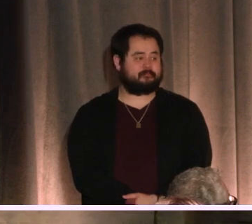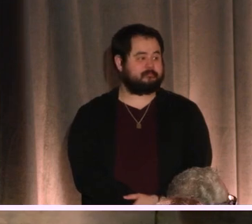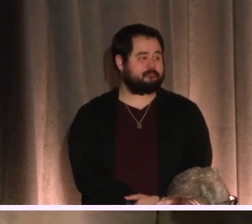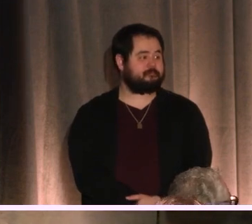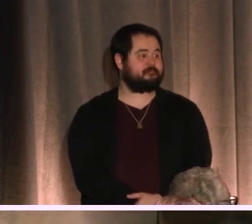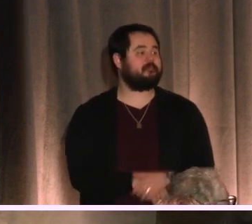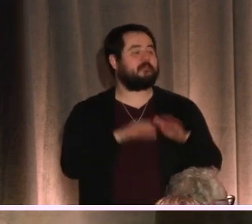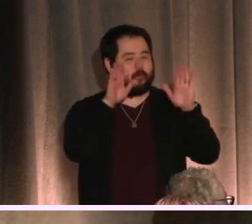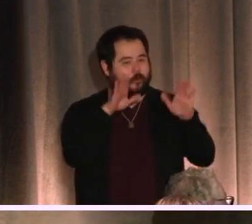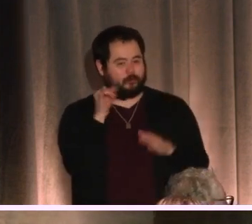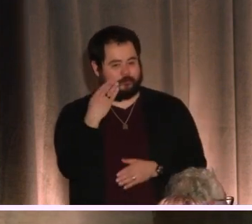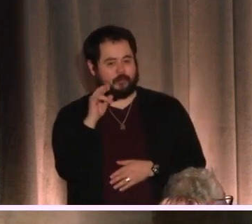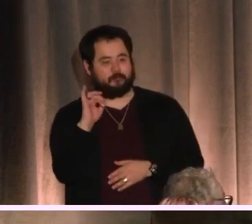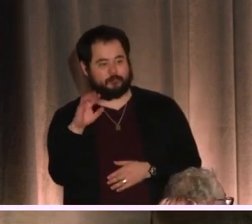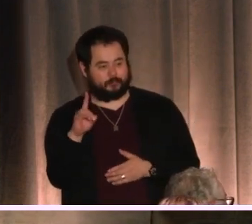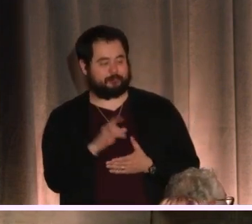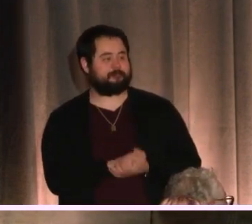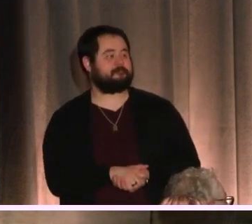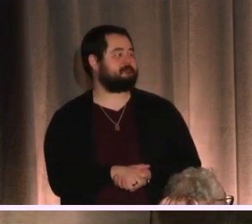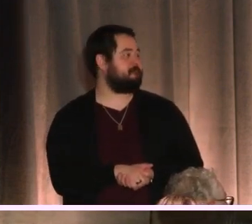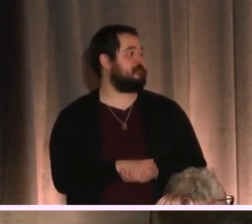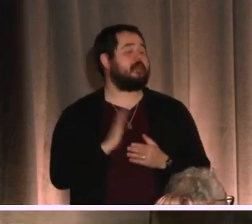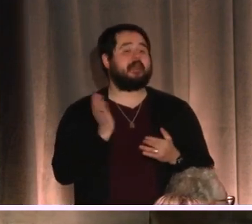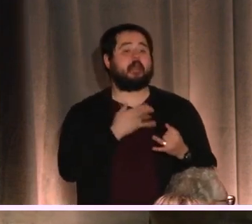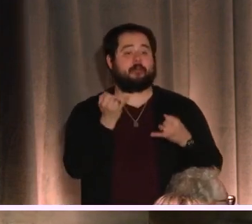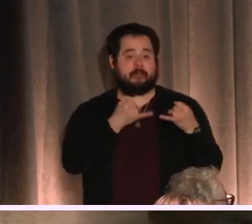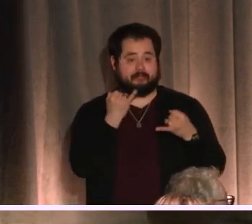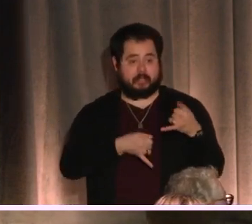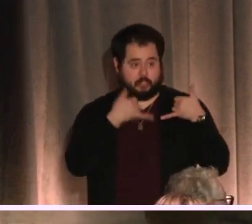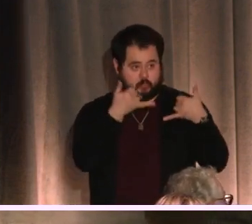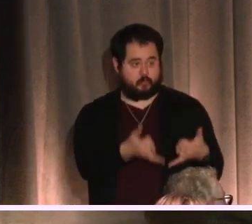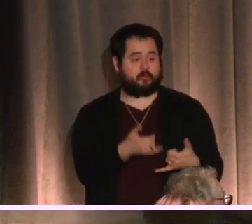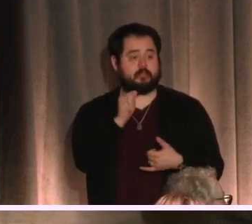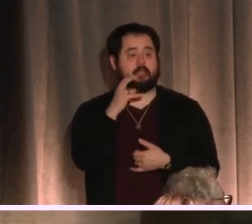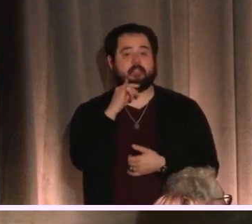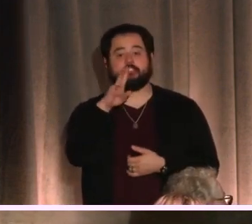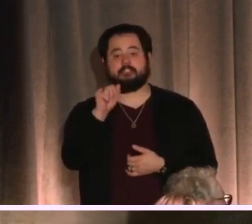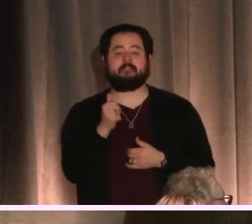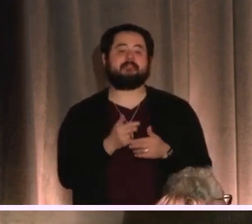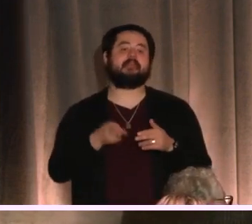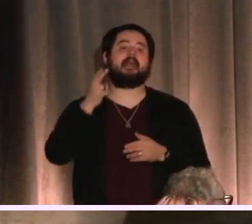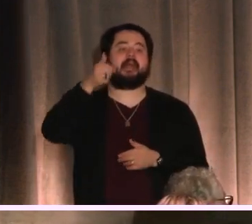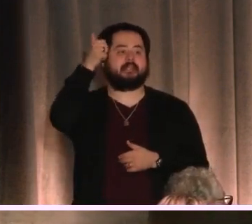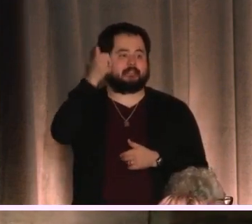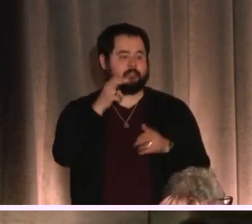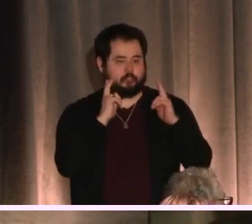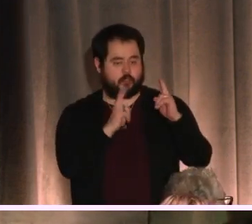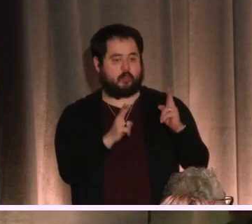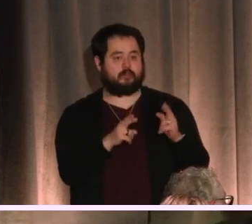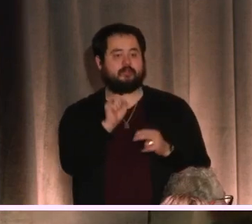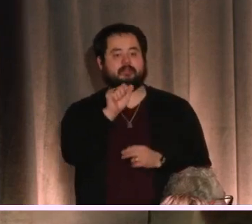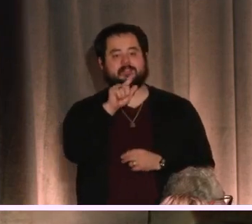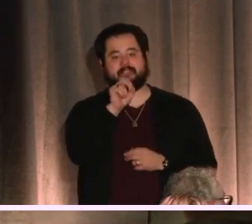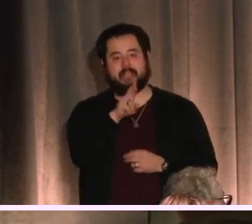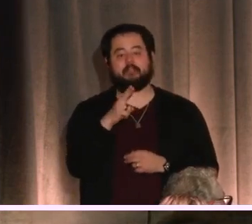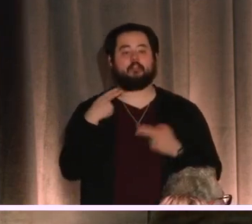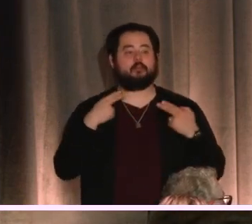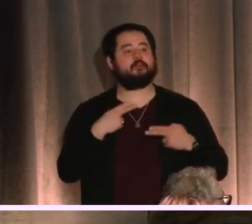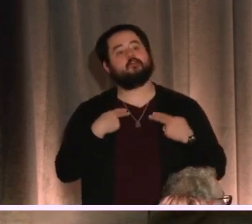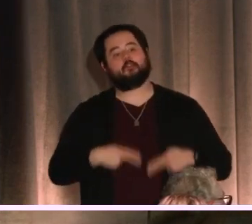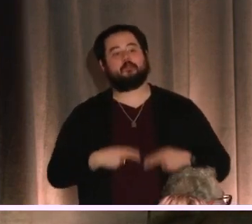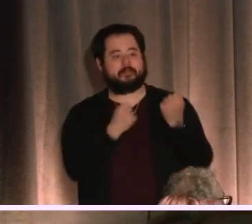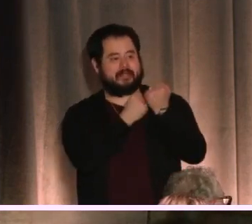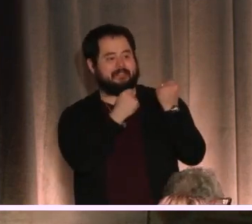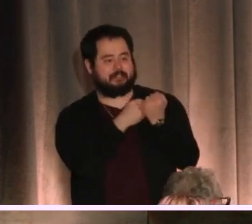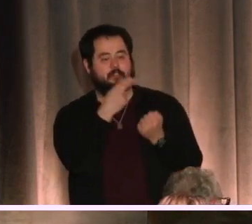Great job, Richard. Our final award tonight is Achieva's highest honor, the Sattler Humanitarian Award. Named for the